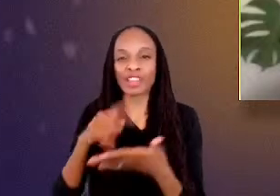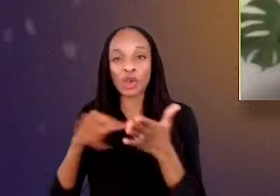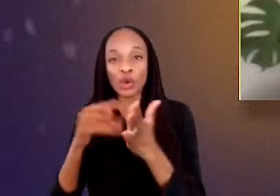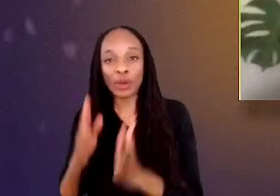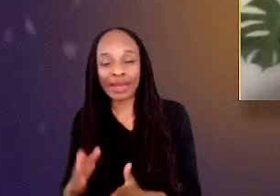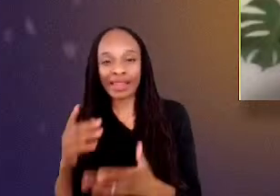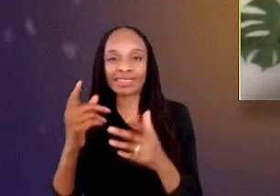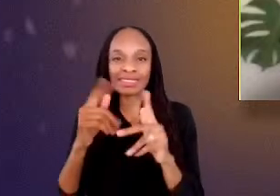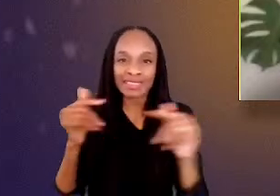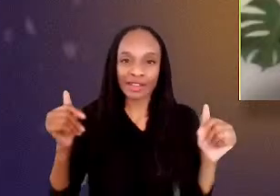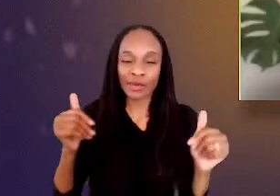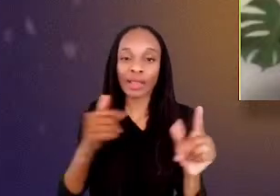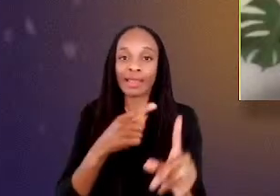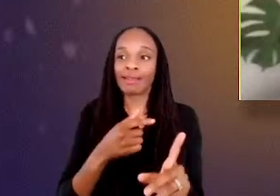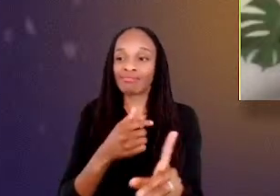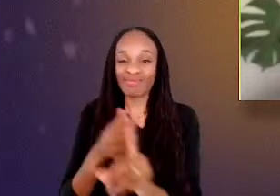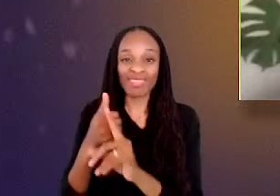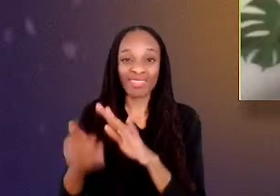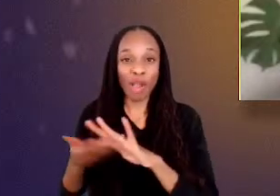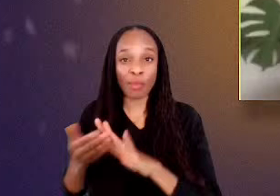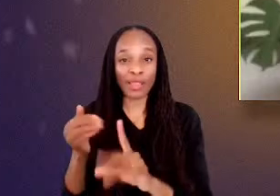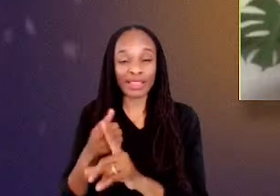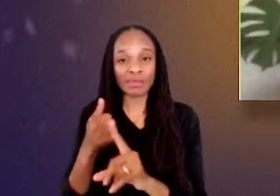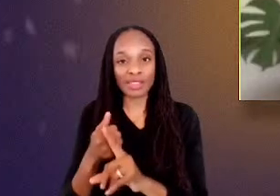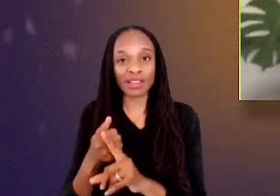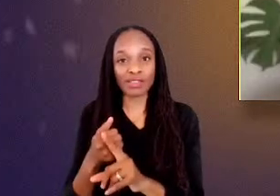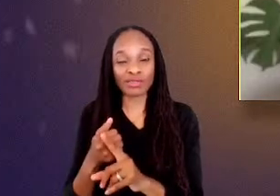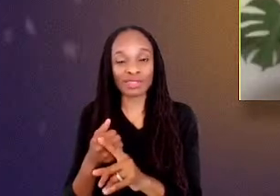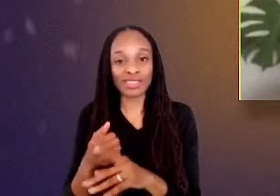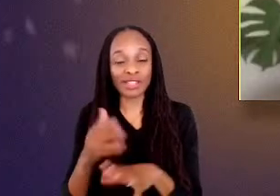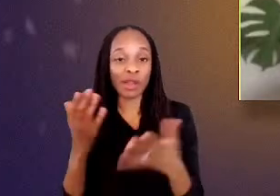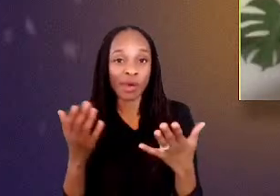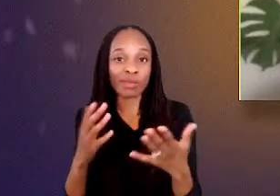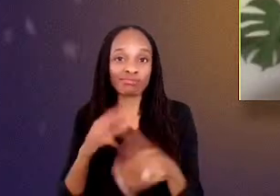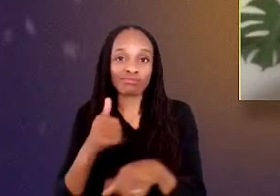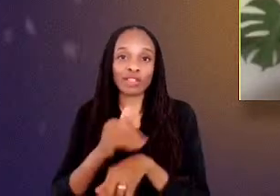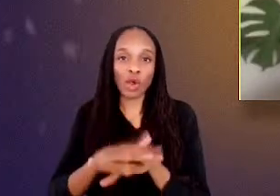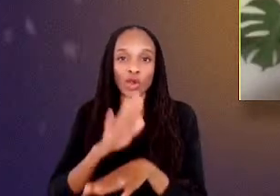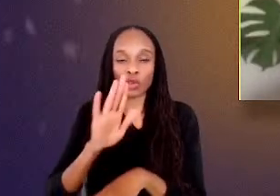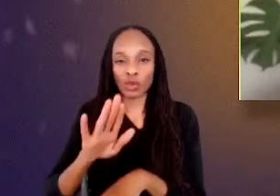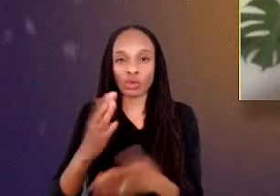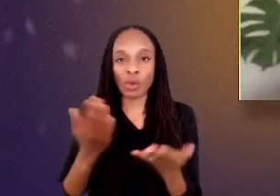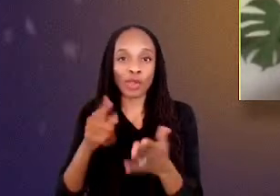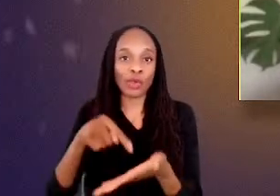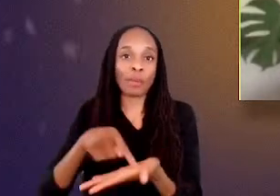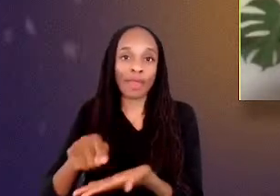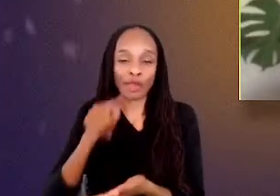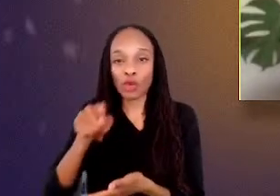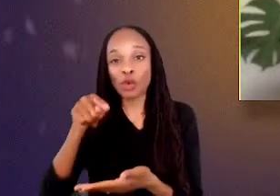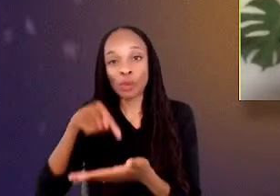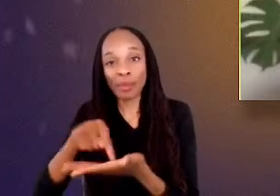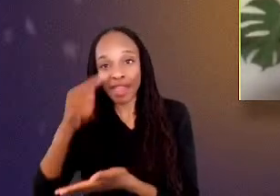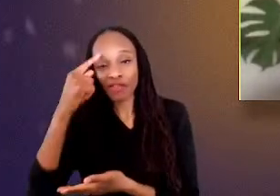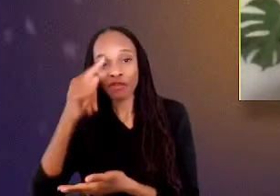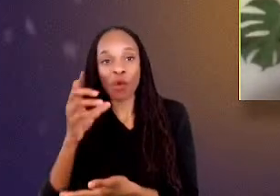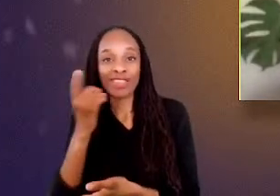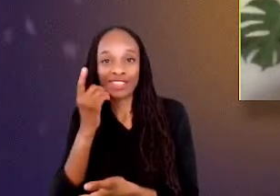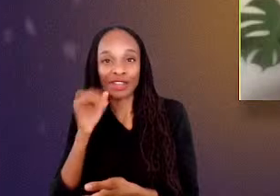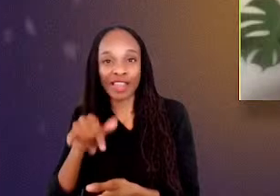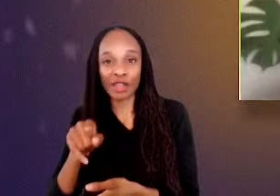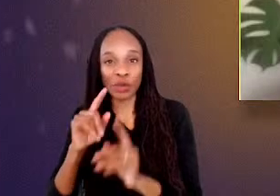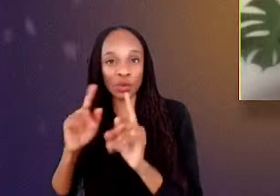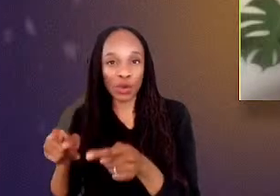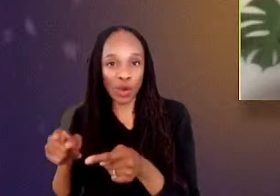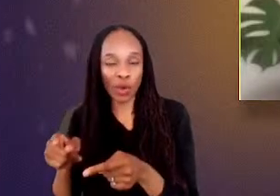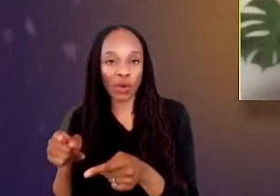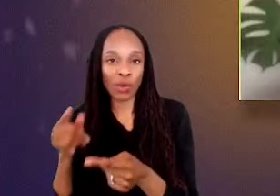operate themselves in some part based on your submission fees and the, you know, you're paying for the dinner that you go to receive your